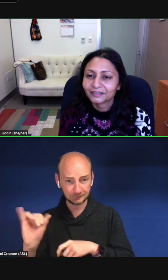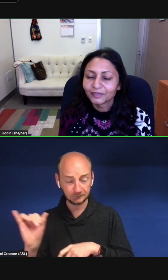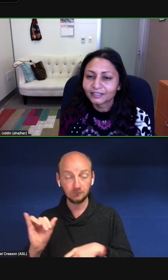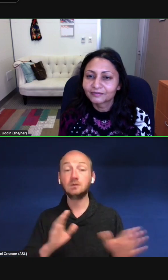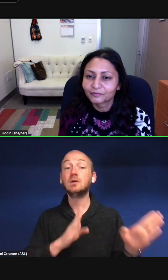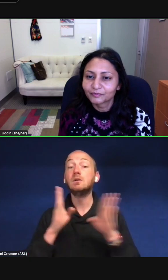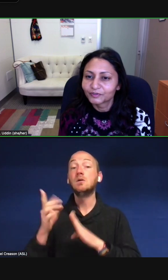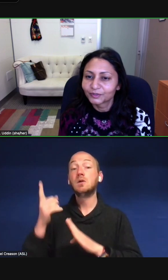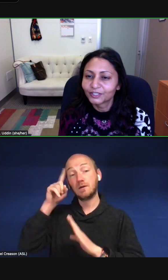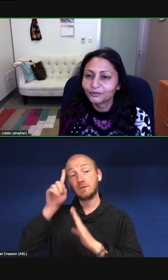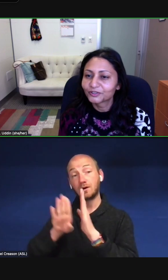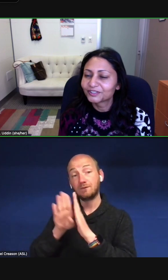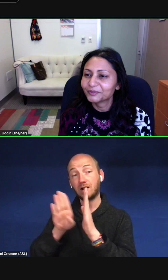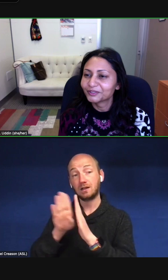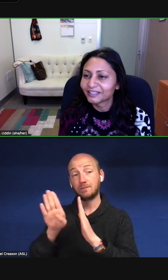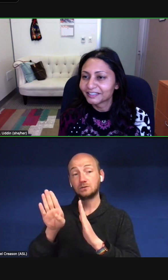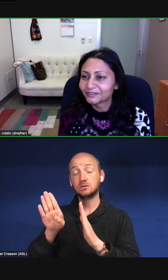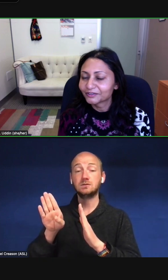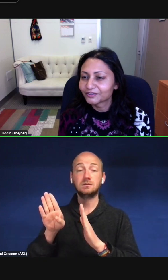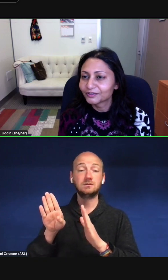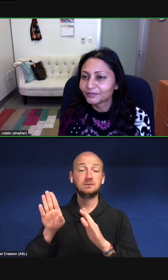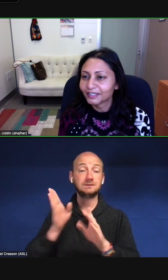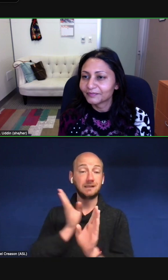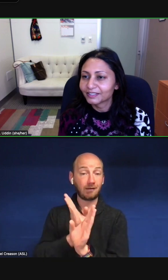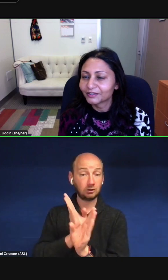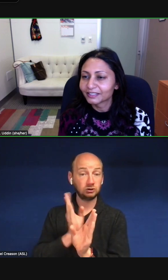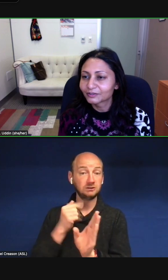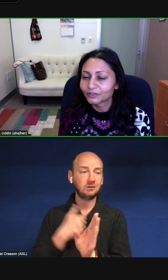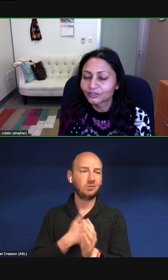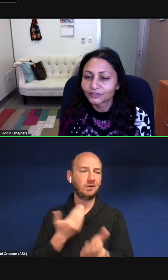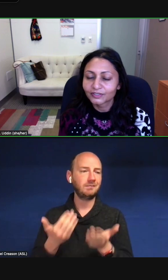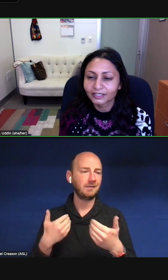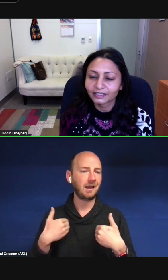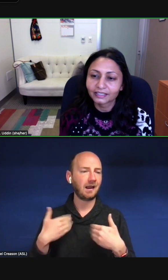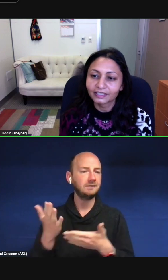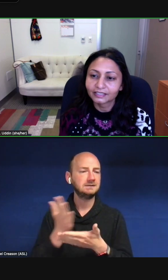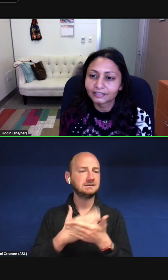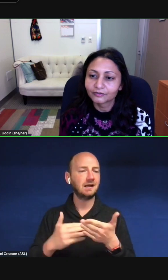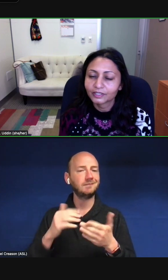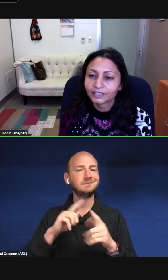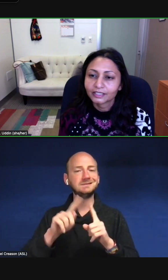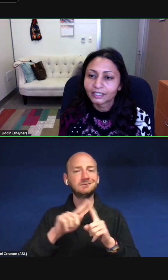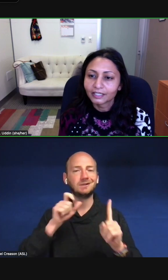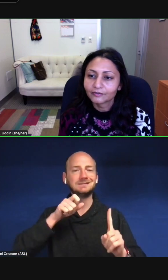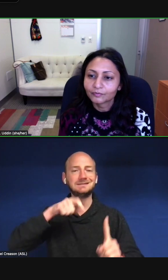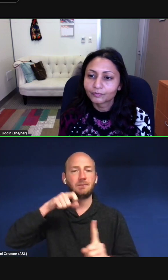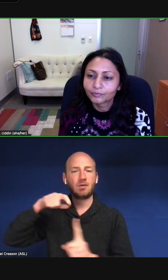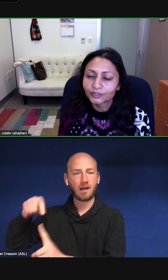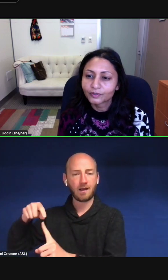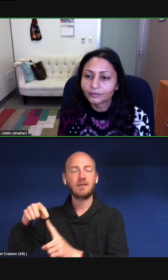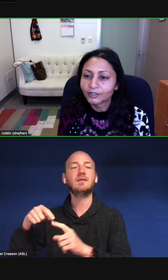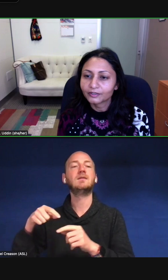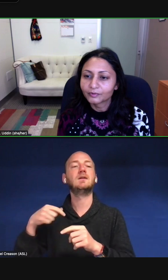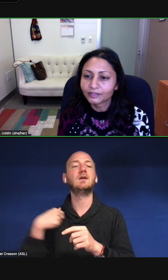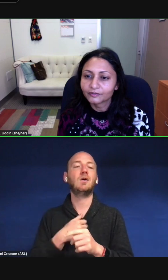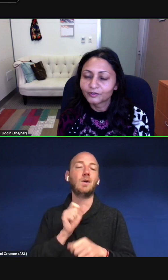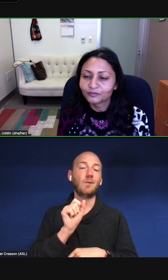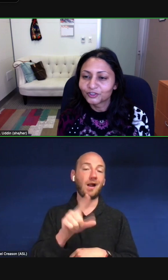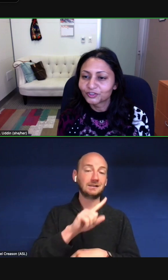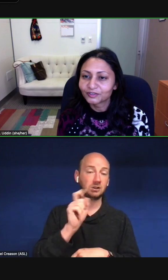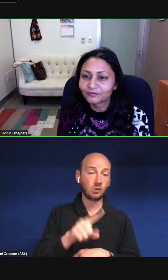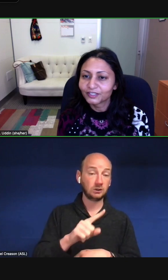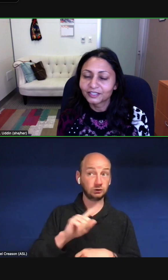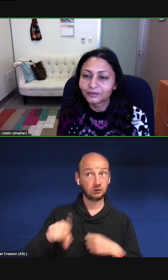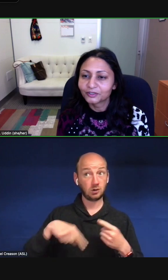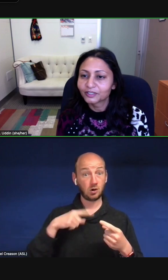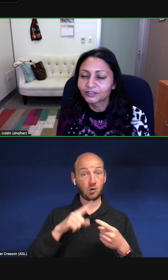might make some cuter stimuli in order to, ask questions like, press one button when the